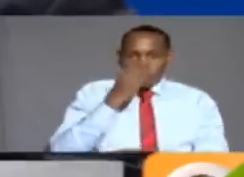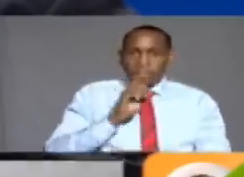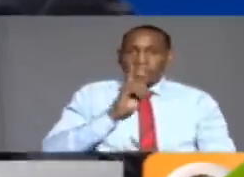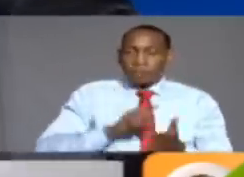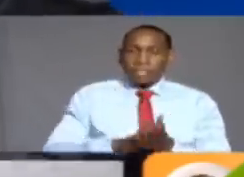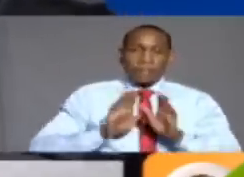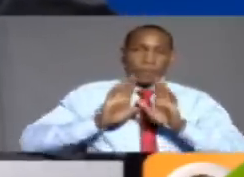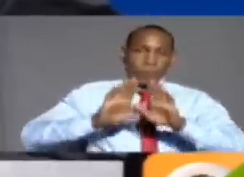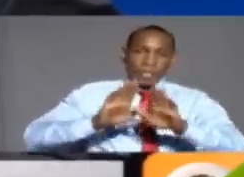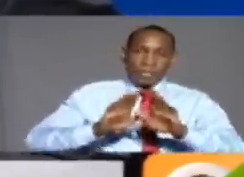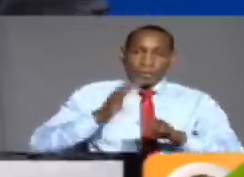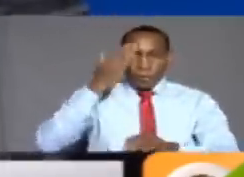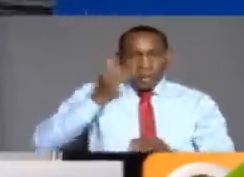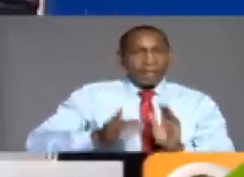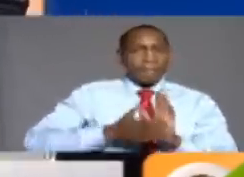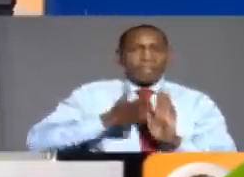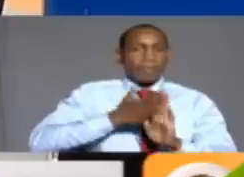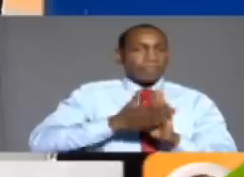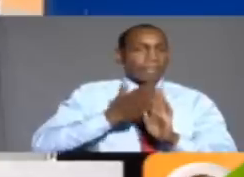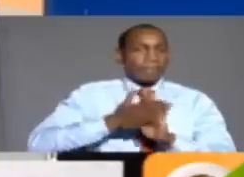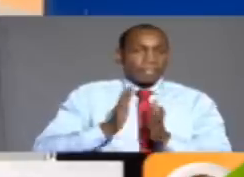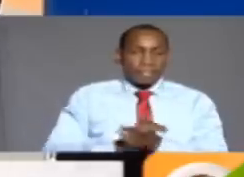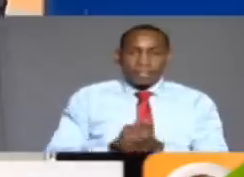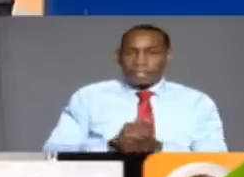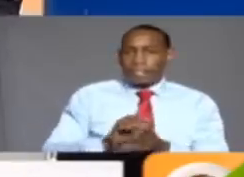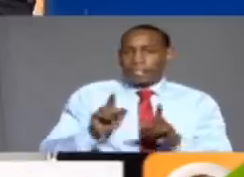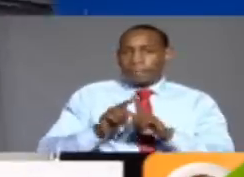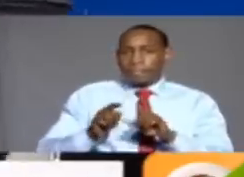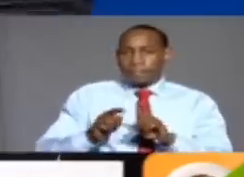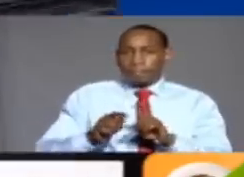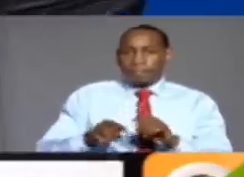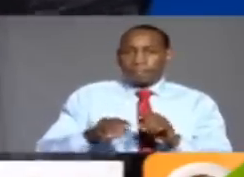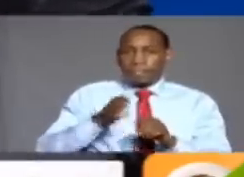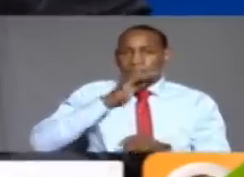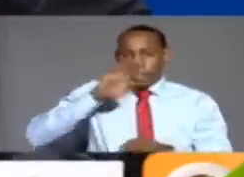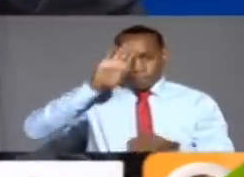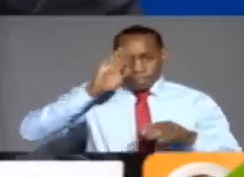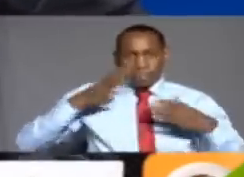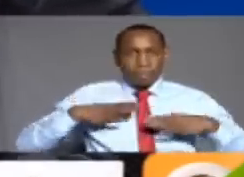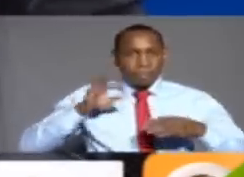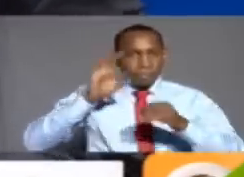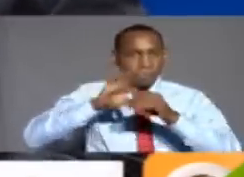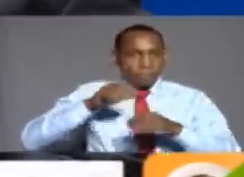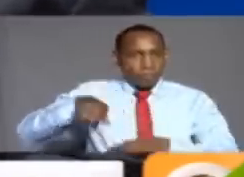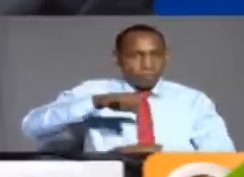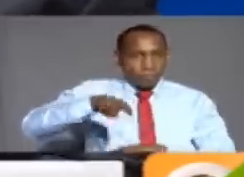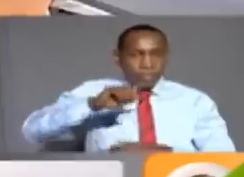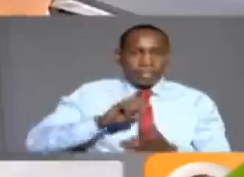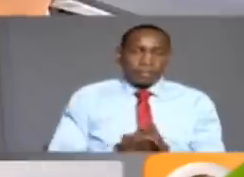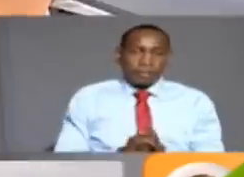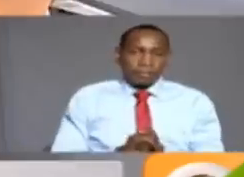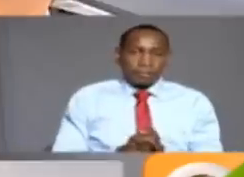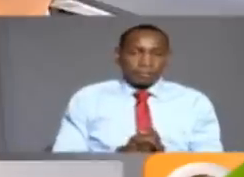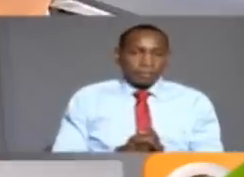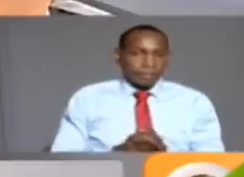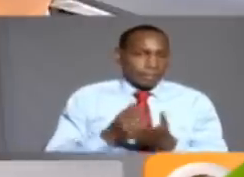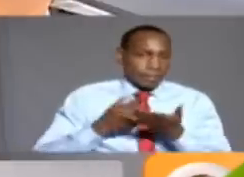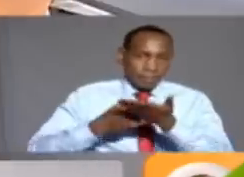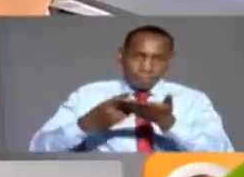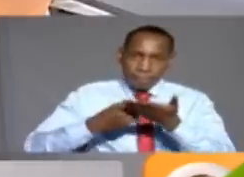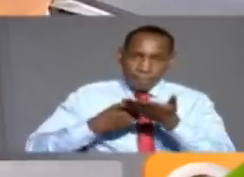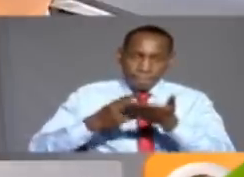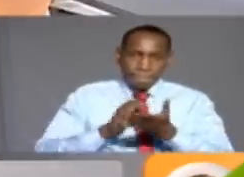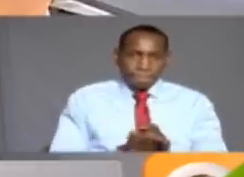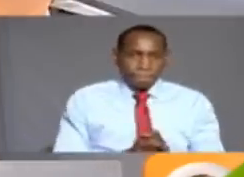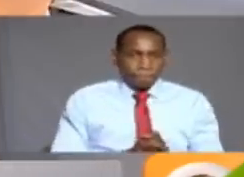wait, so why are we rushing? And now in the middle of that rush, we are disappointing the people who voted for us. Okay. Because so we are now involved in political competition. About